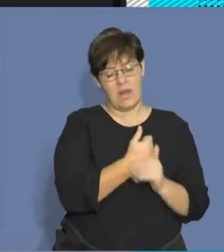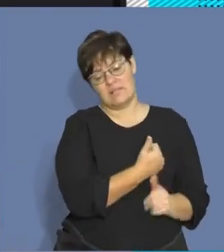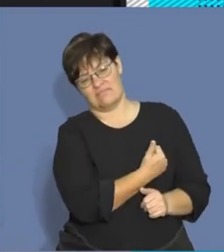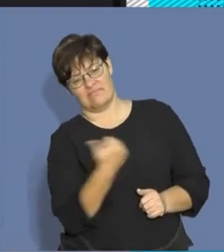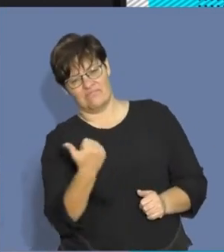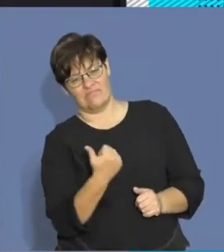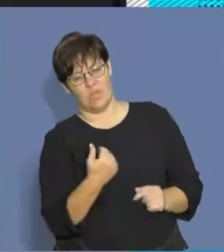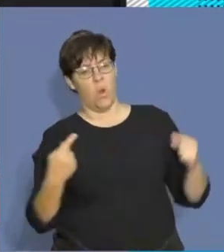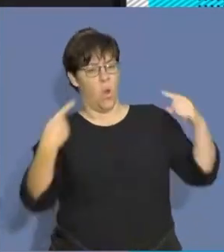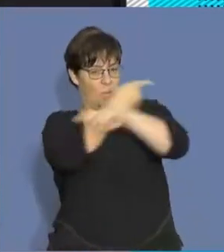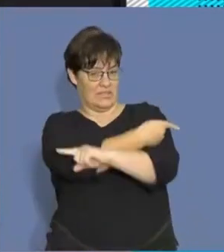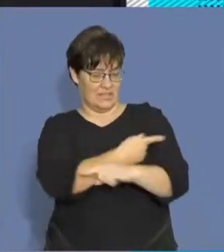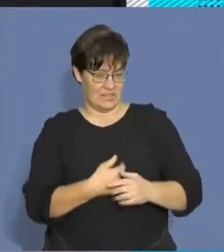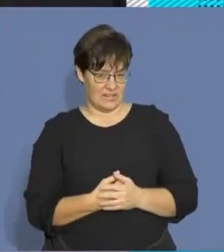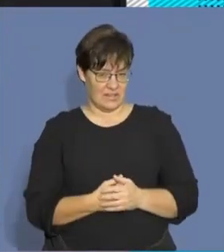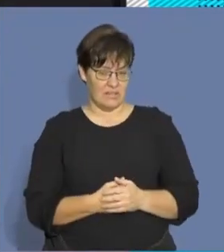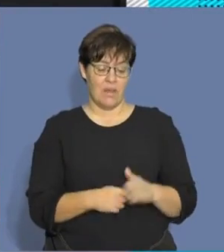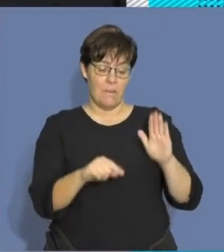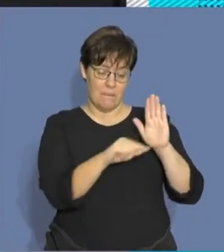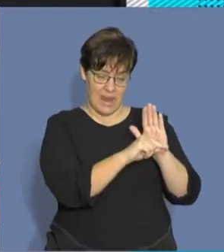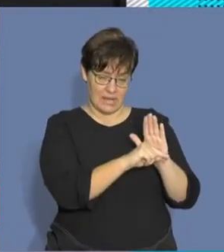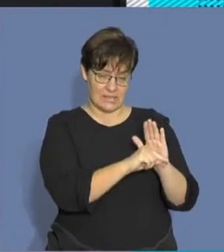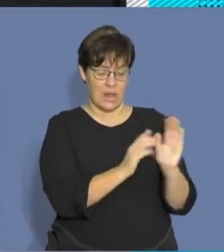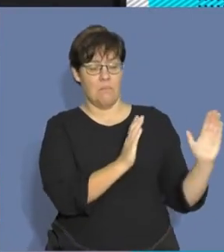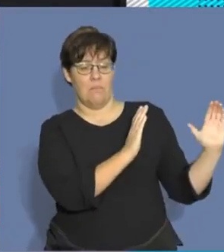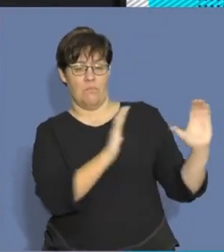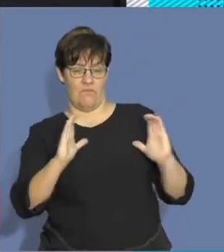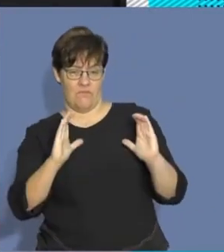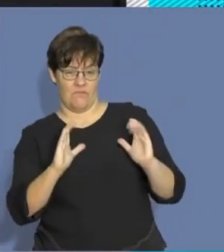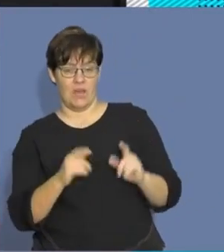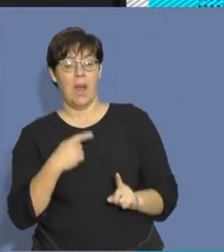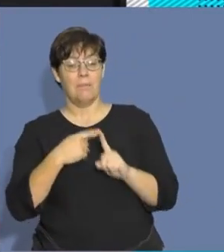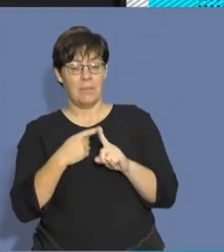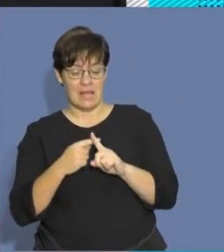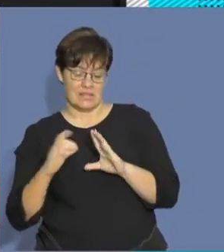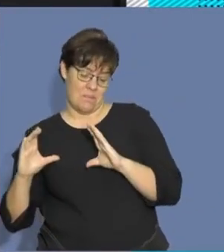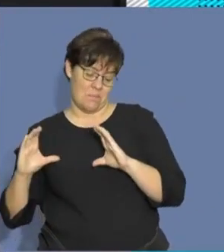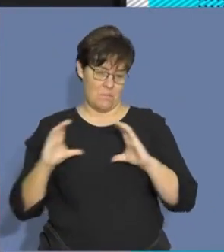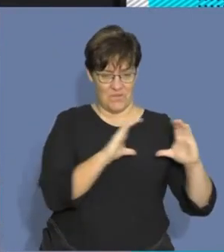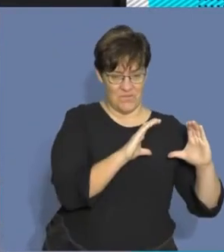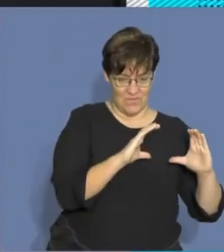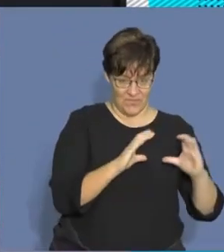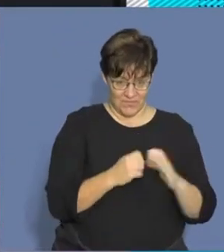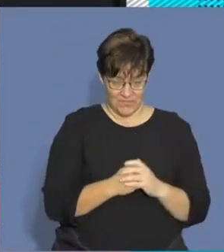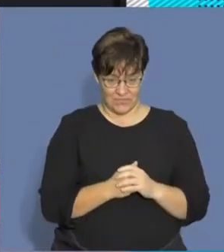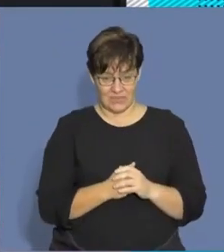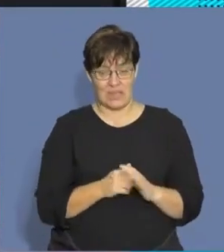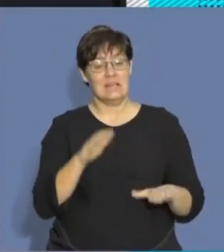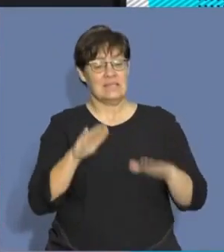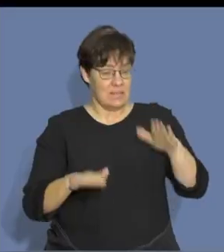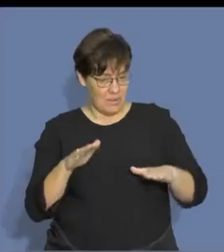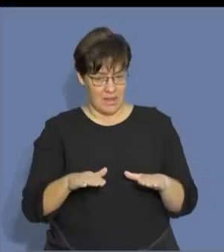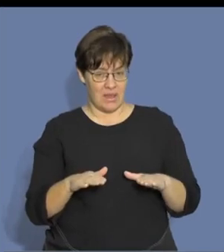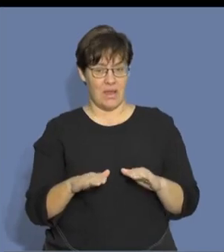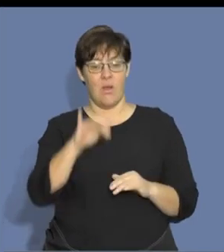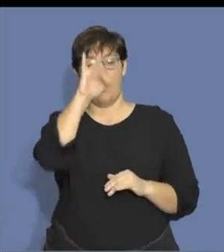opposite direction. So if it's minus, it moves to the right. If it's plus, it moves to the left. And similarly with the y